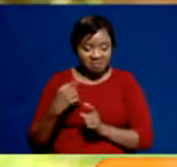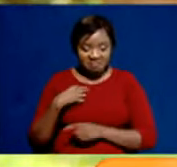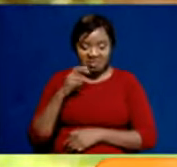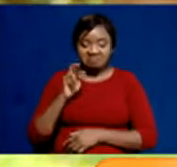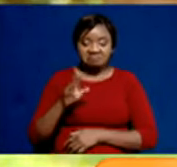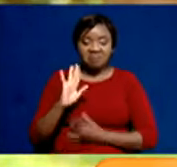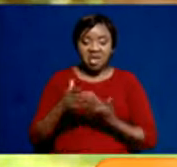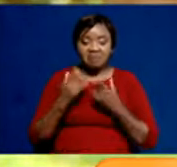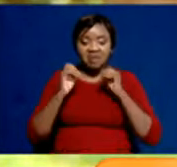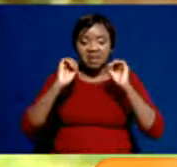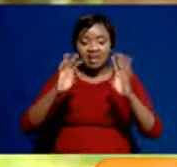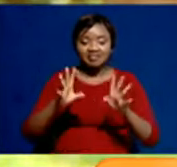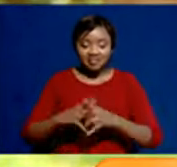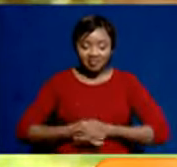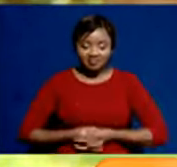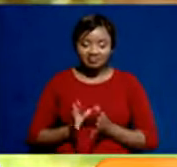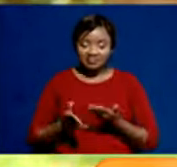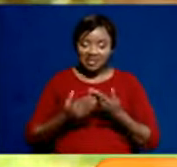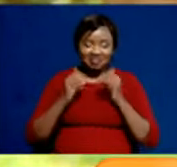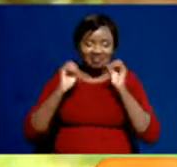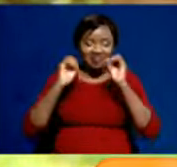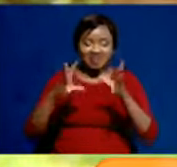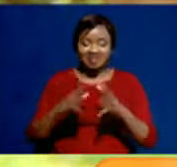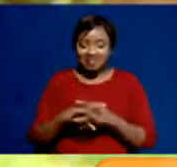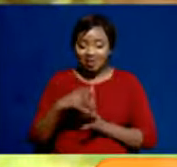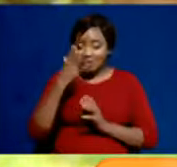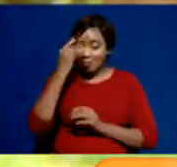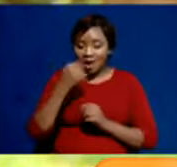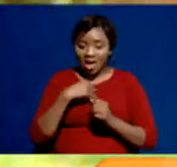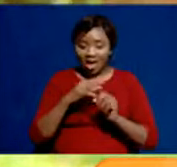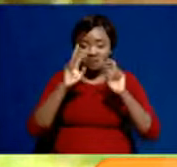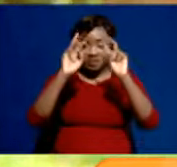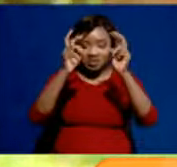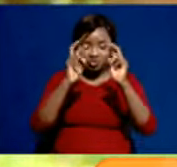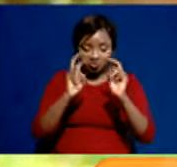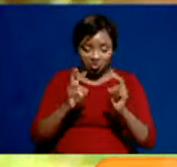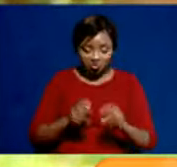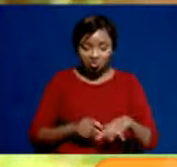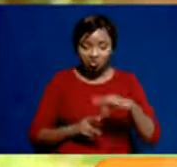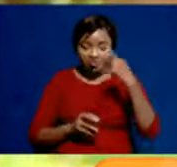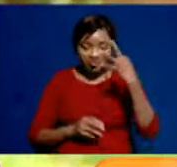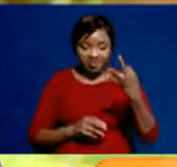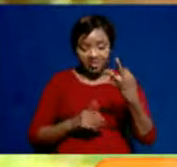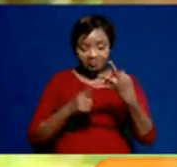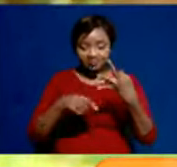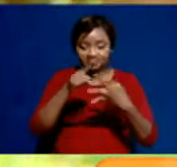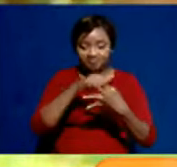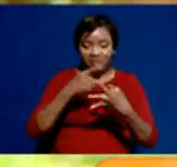absolutely nothing. Because the three issues that we wanted addressed